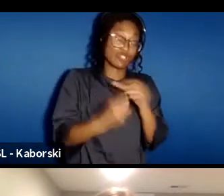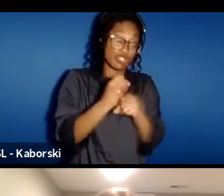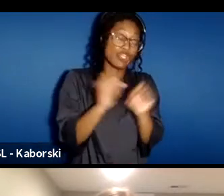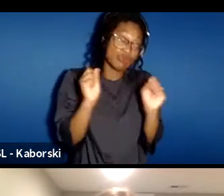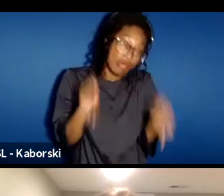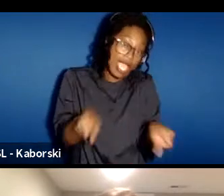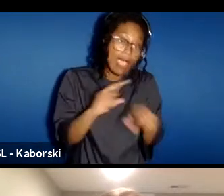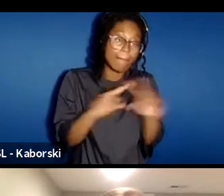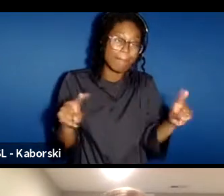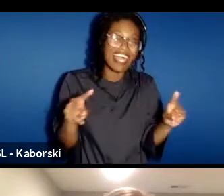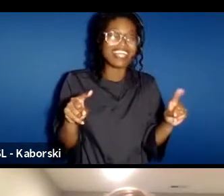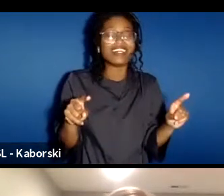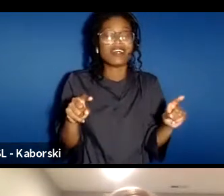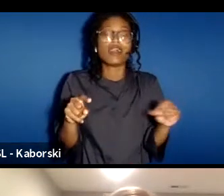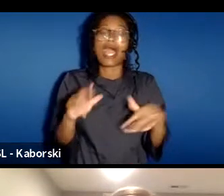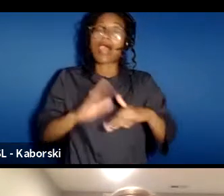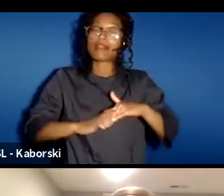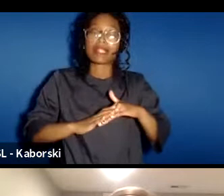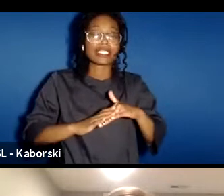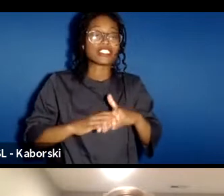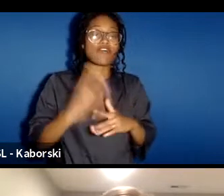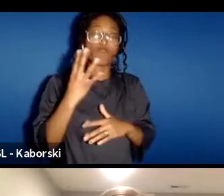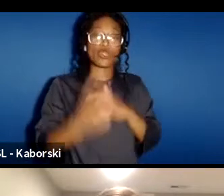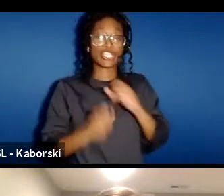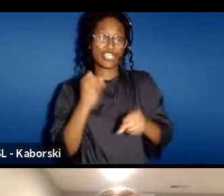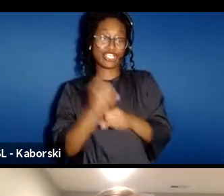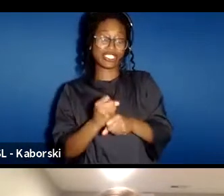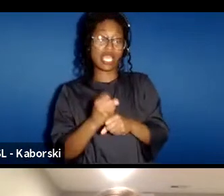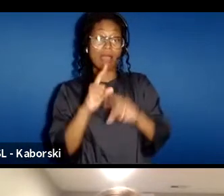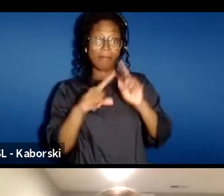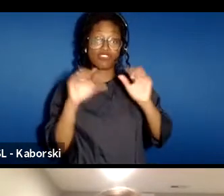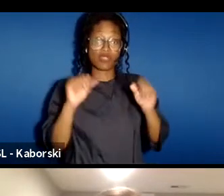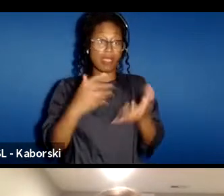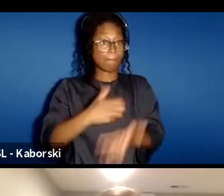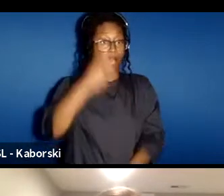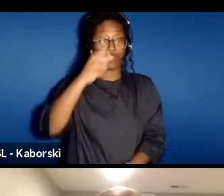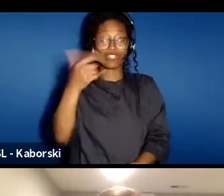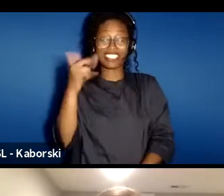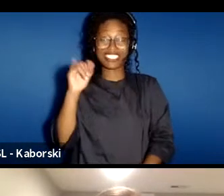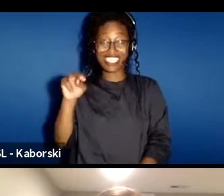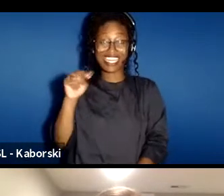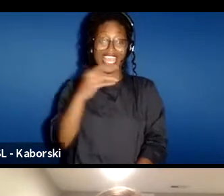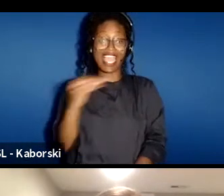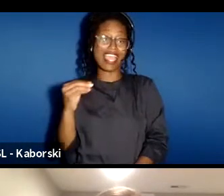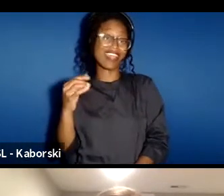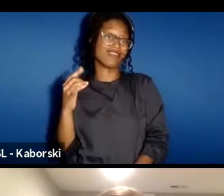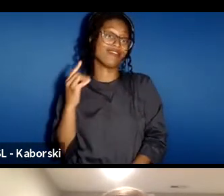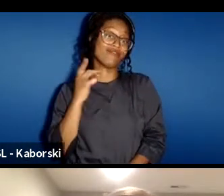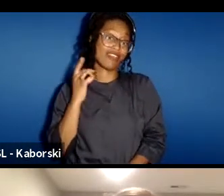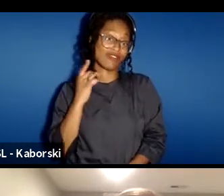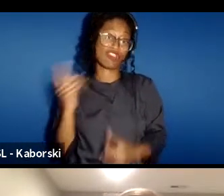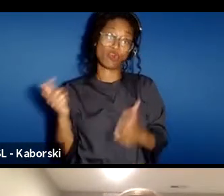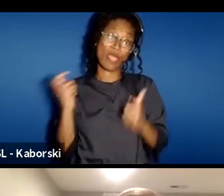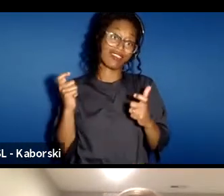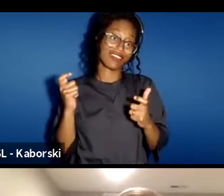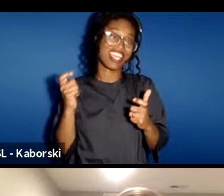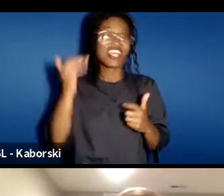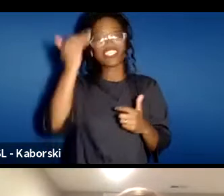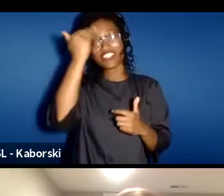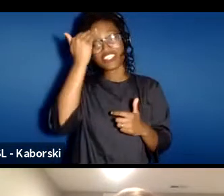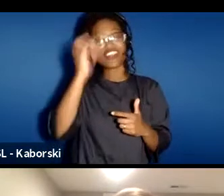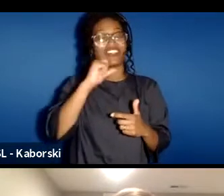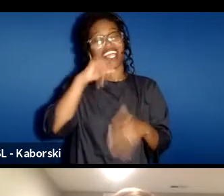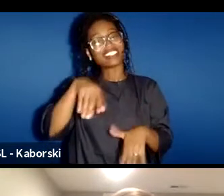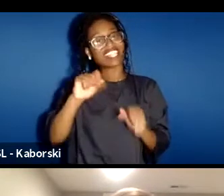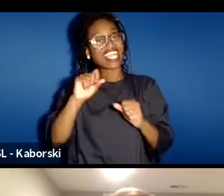but at least, bare minimum usually is 4-year, but you can bottle a gin and vodka pretty quick. It doesn't take as